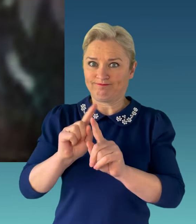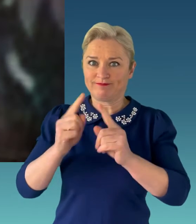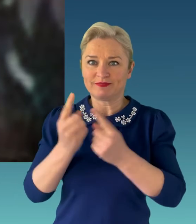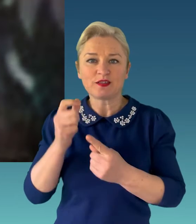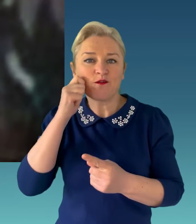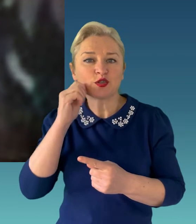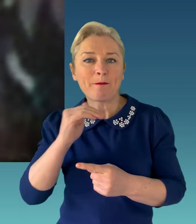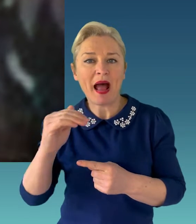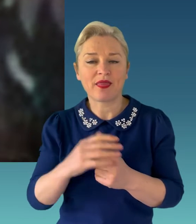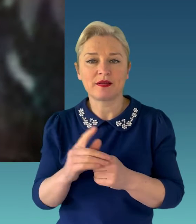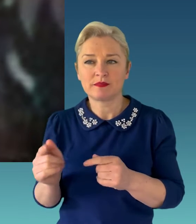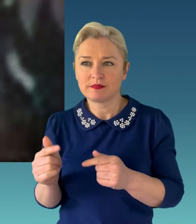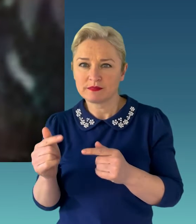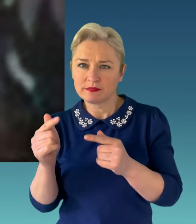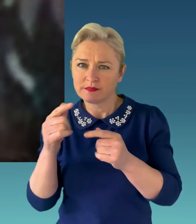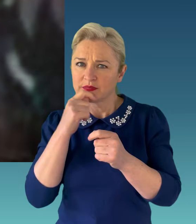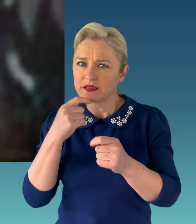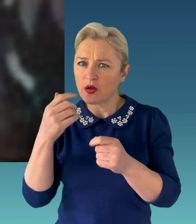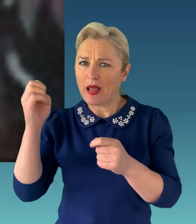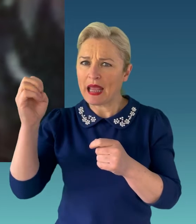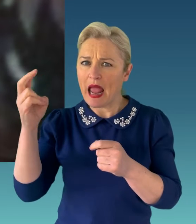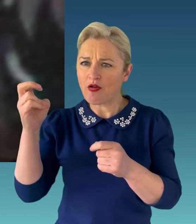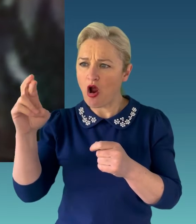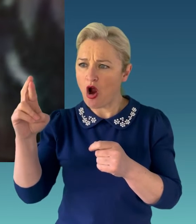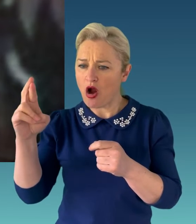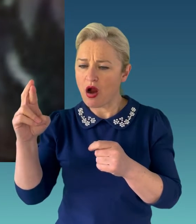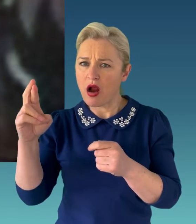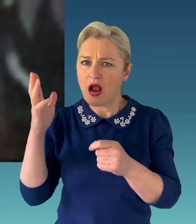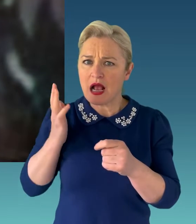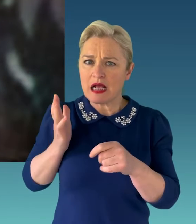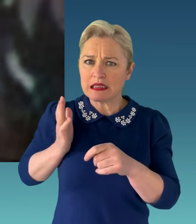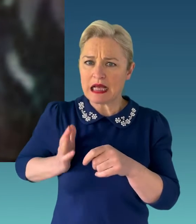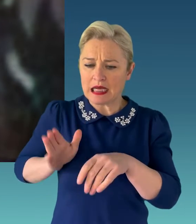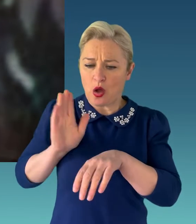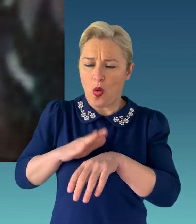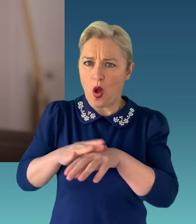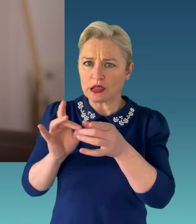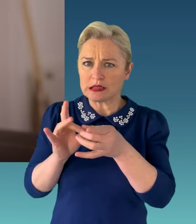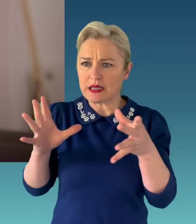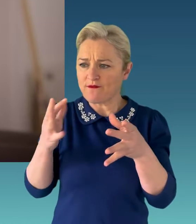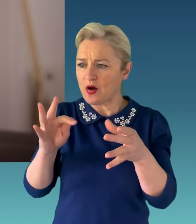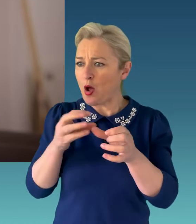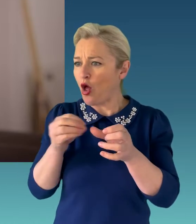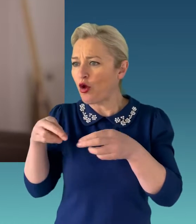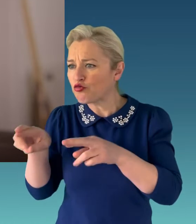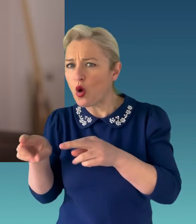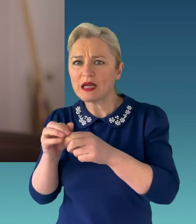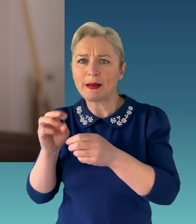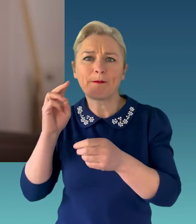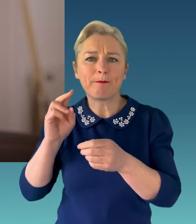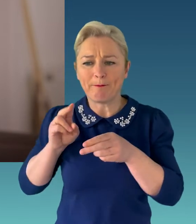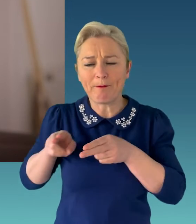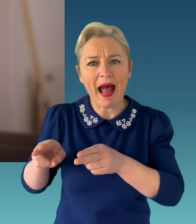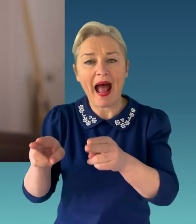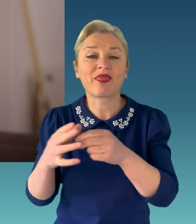Now, if I scroll up, I see an error message saying, sidewalk is disconnected from other roads and paths. But you can ignore this. It just means